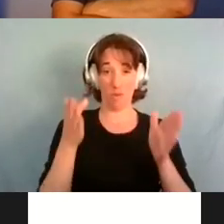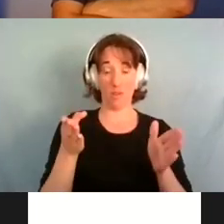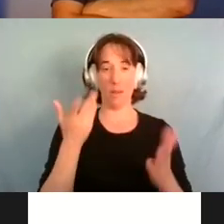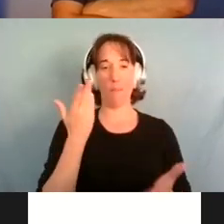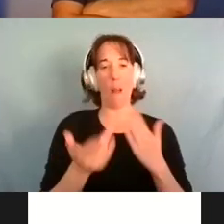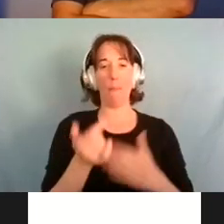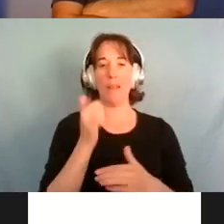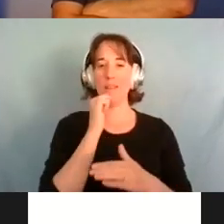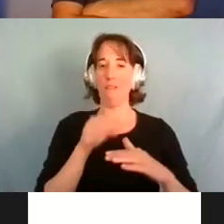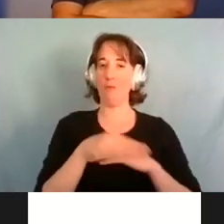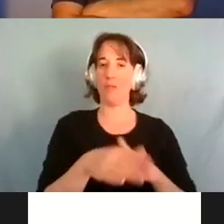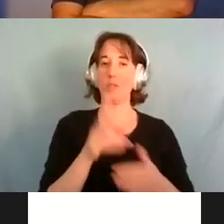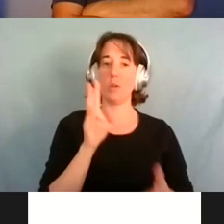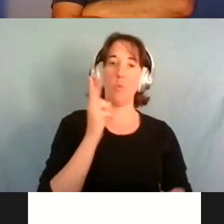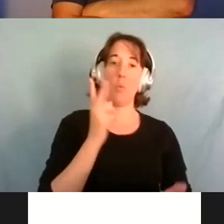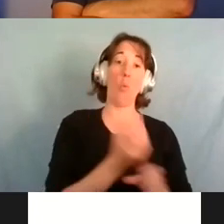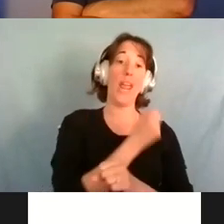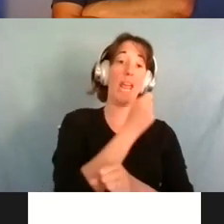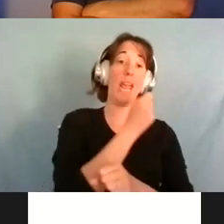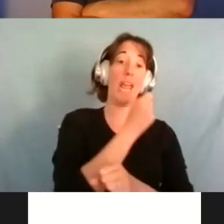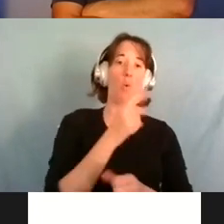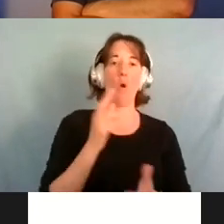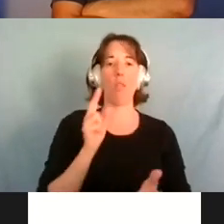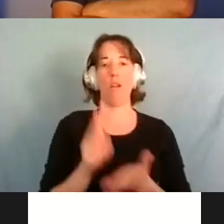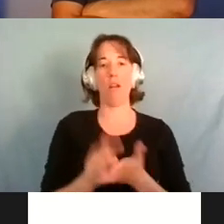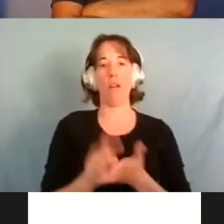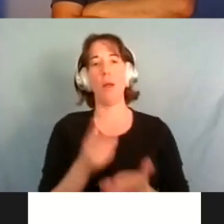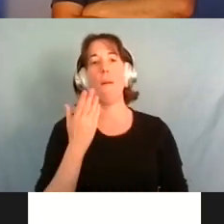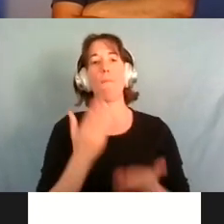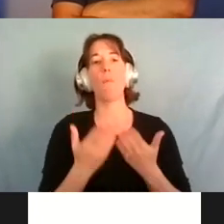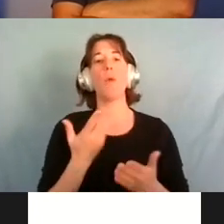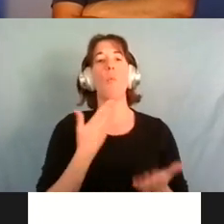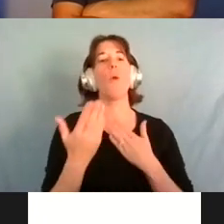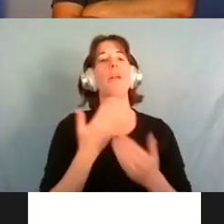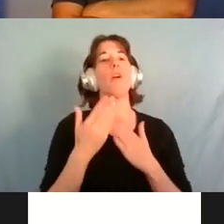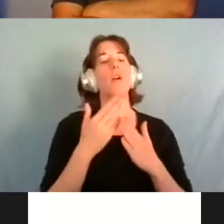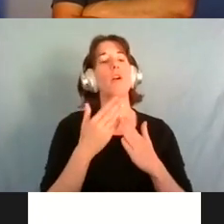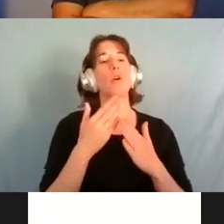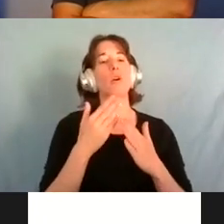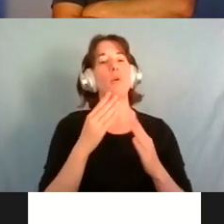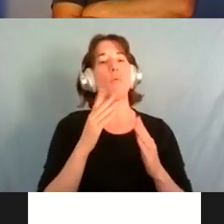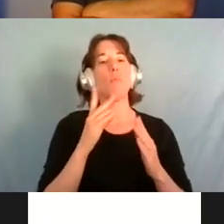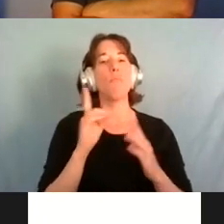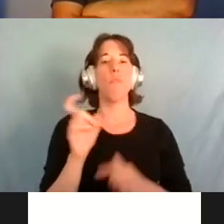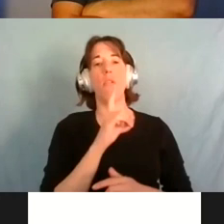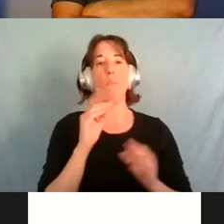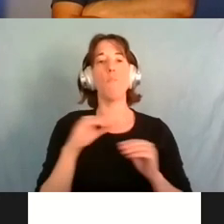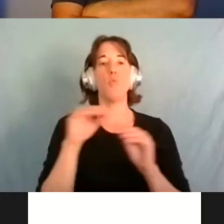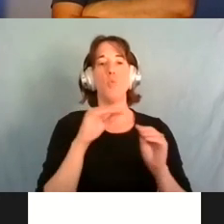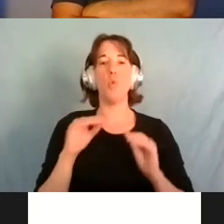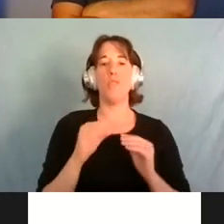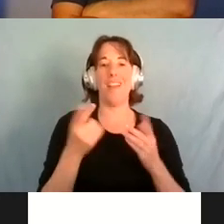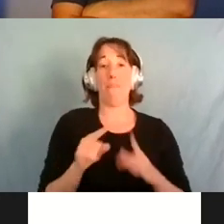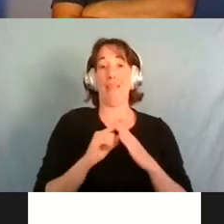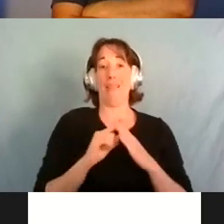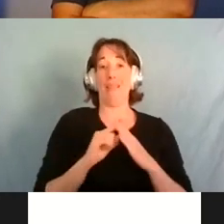is kind of to reinforce the idea that you want to win early rather than, you know, doing pretty